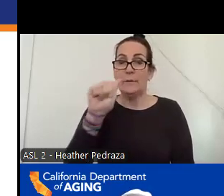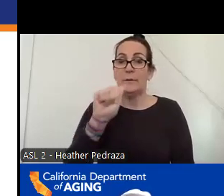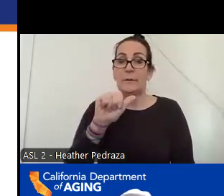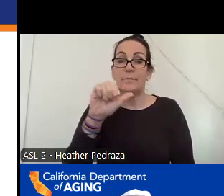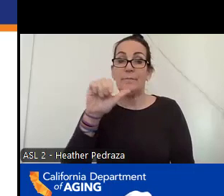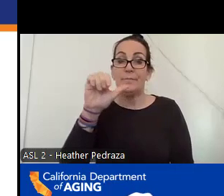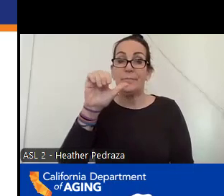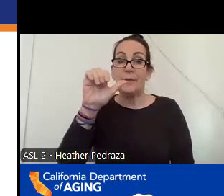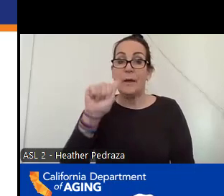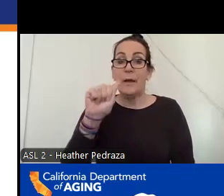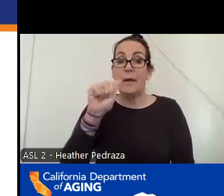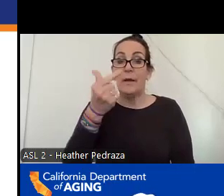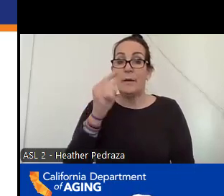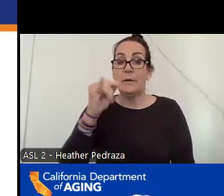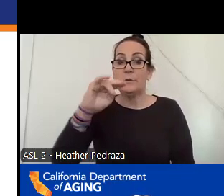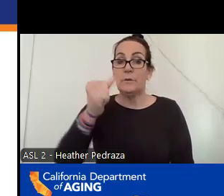@aging.ca.gov.